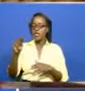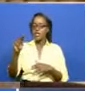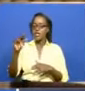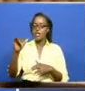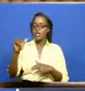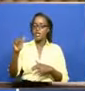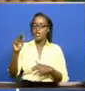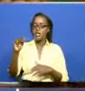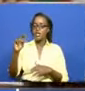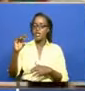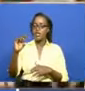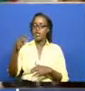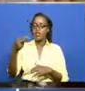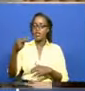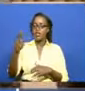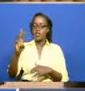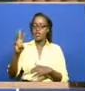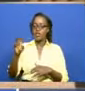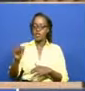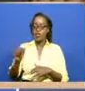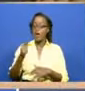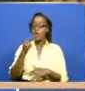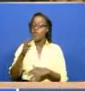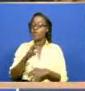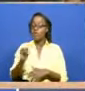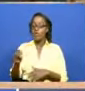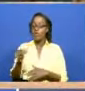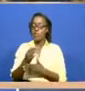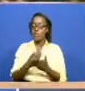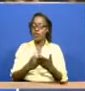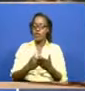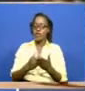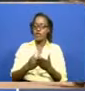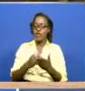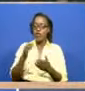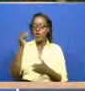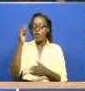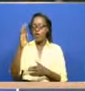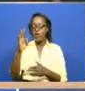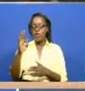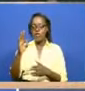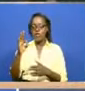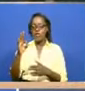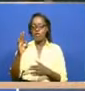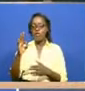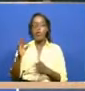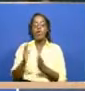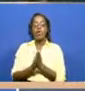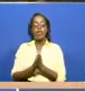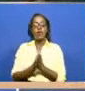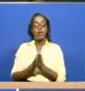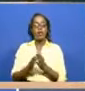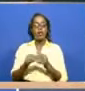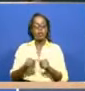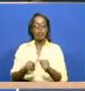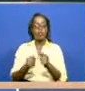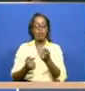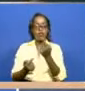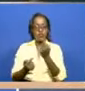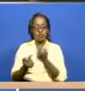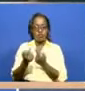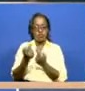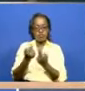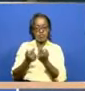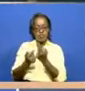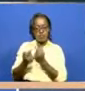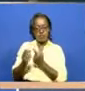course reassured the locals that he is part and parcel of them. He will continue to actually come in